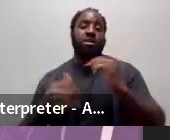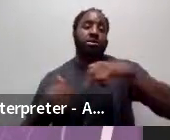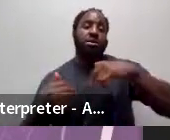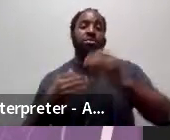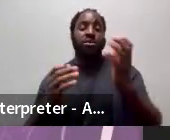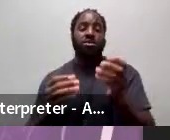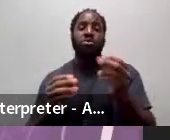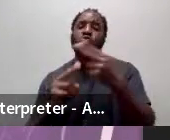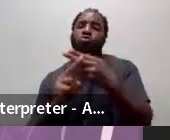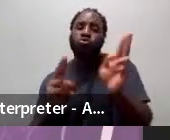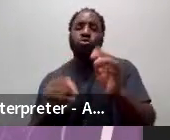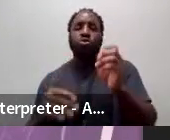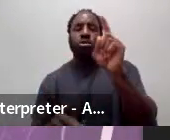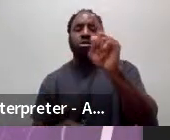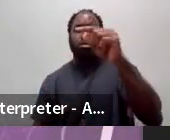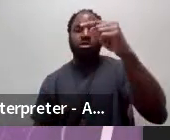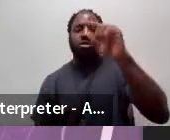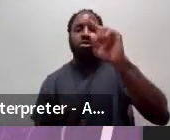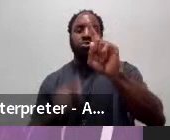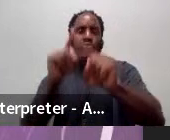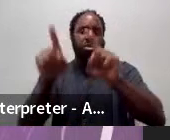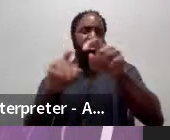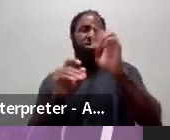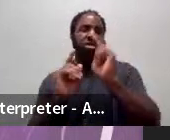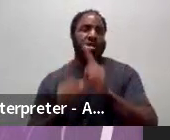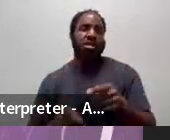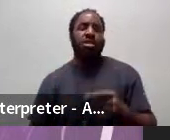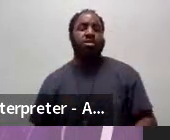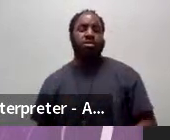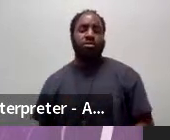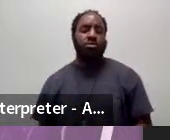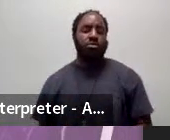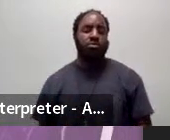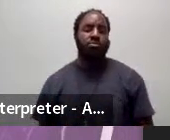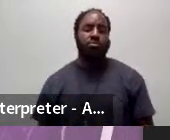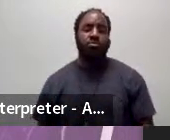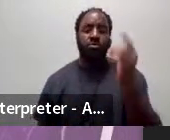we'll respond to questions that were posted during the presentation.